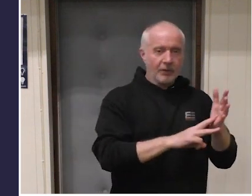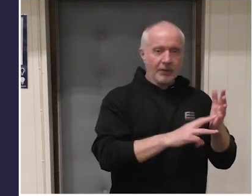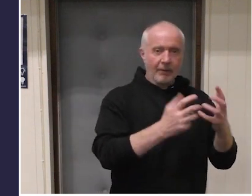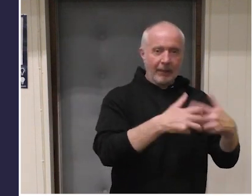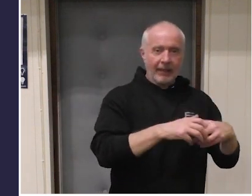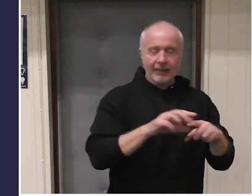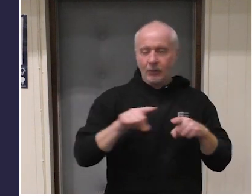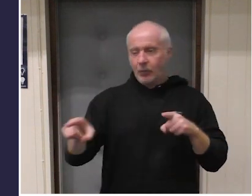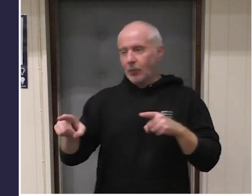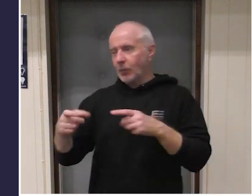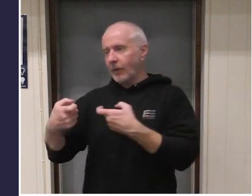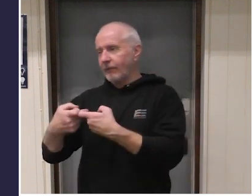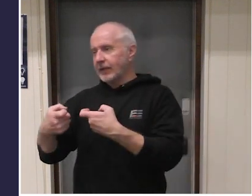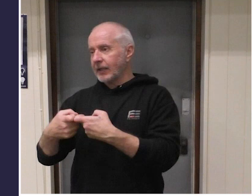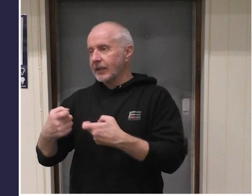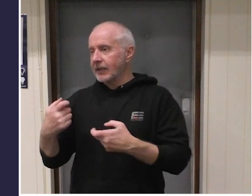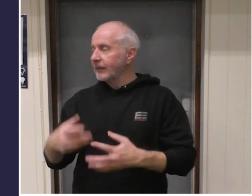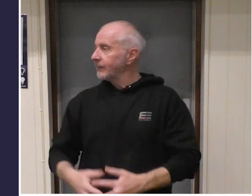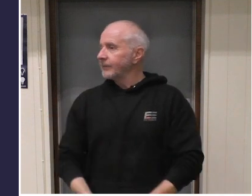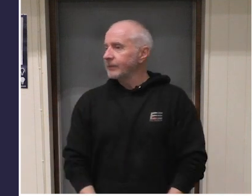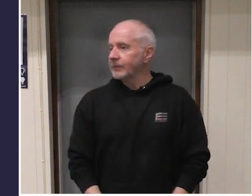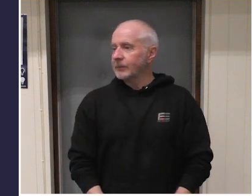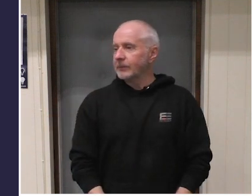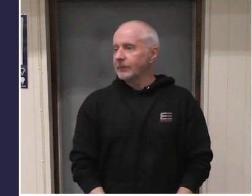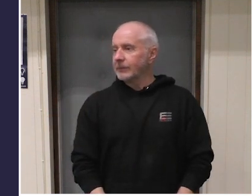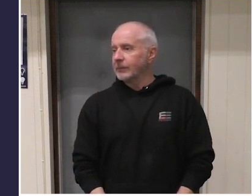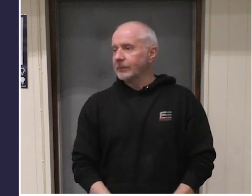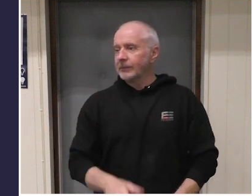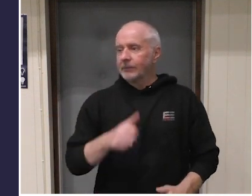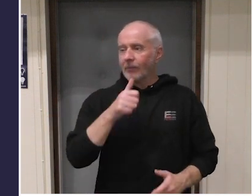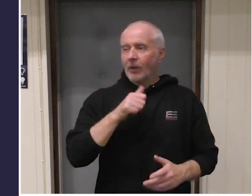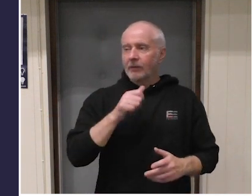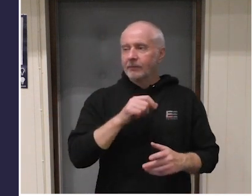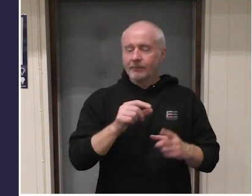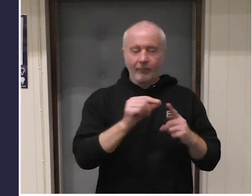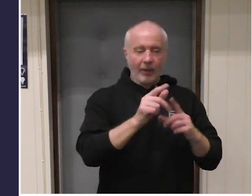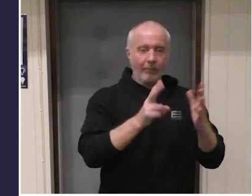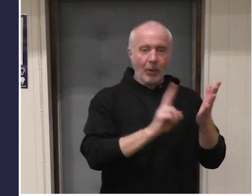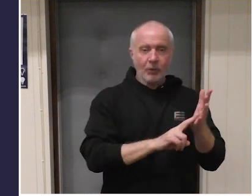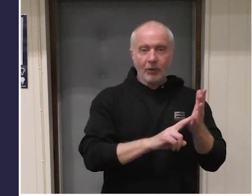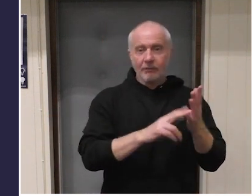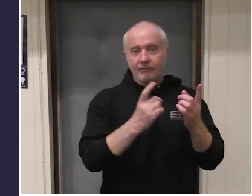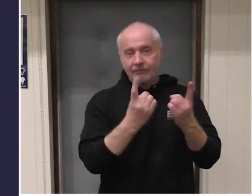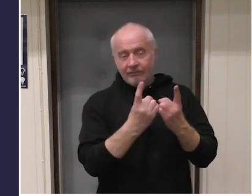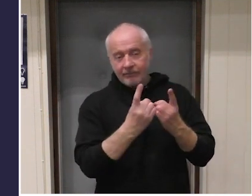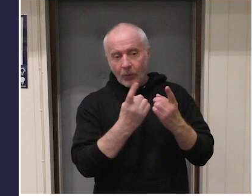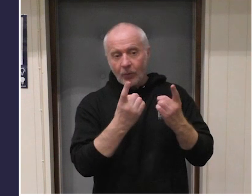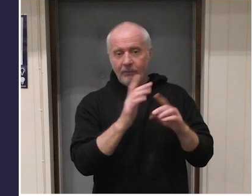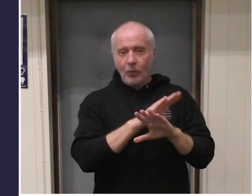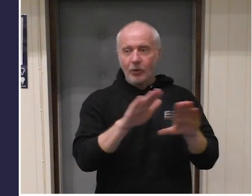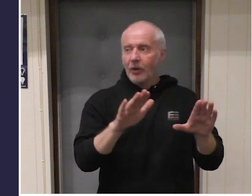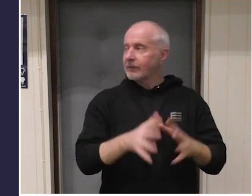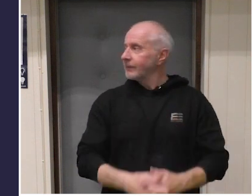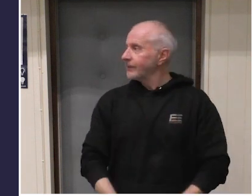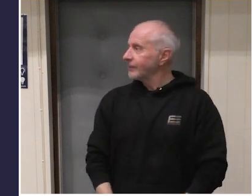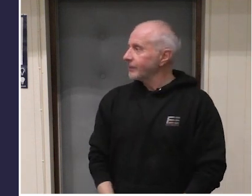classical physics? Yeah, that's a very important one. Using the first talk, will protons decay or not? Okay, yeah.